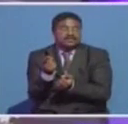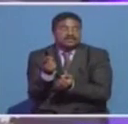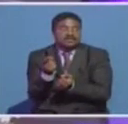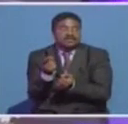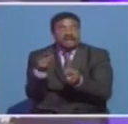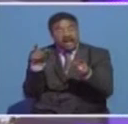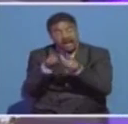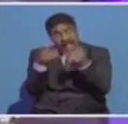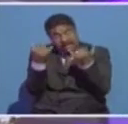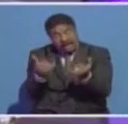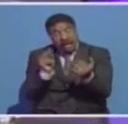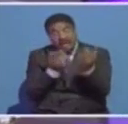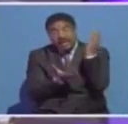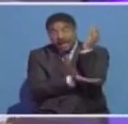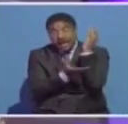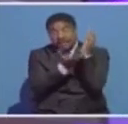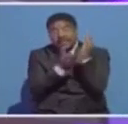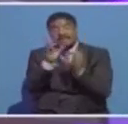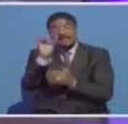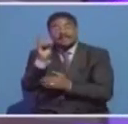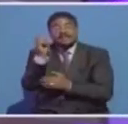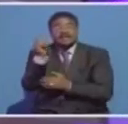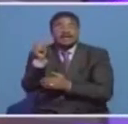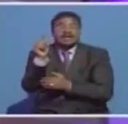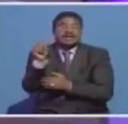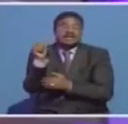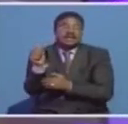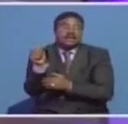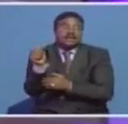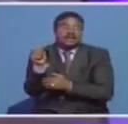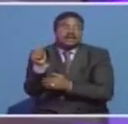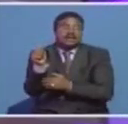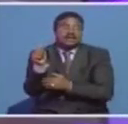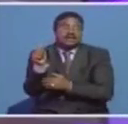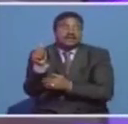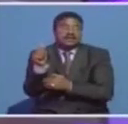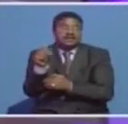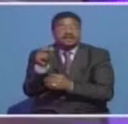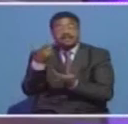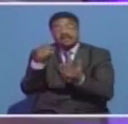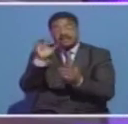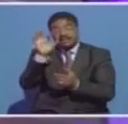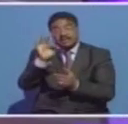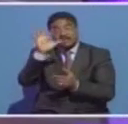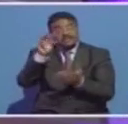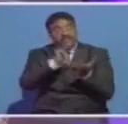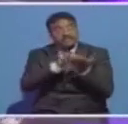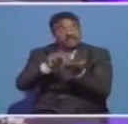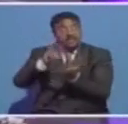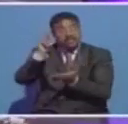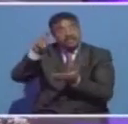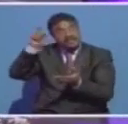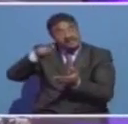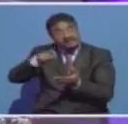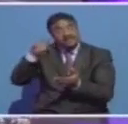our database so that when we have the total of, say, 95 million kwacha, which is required for us to